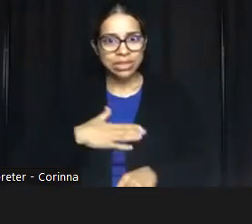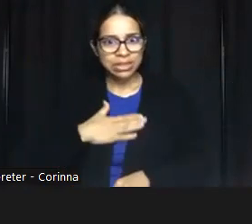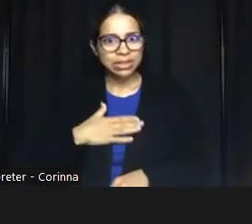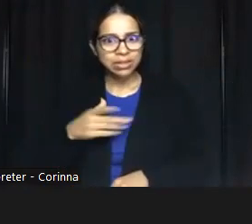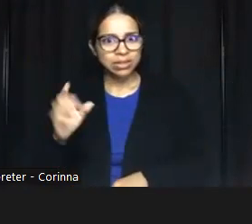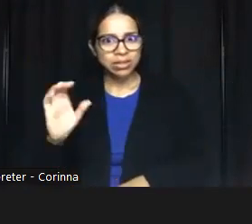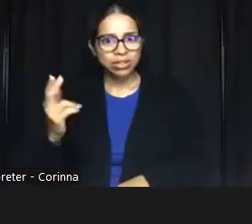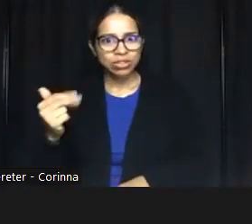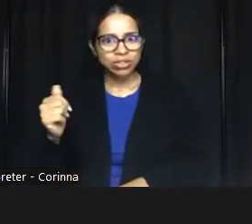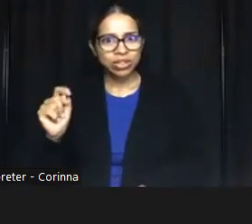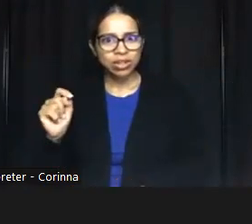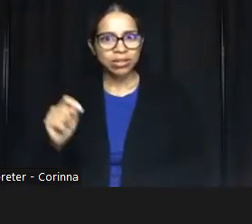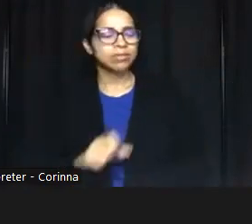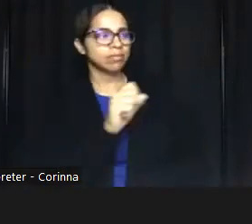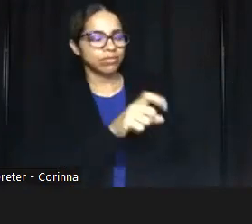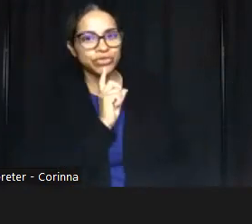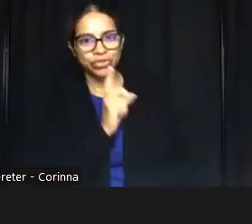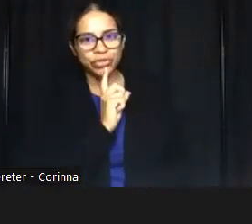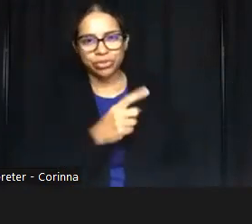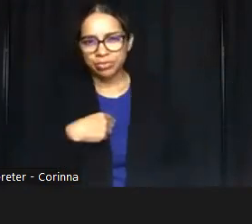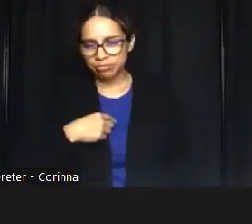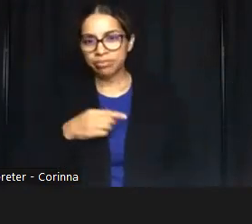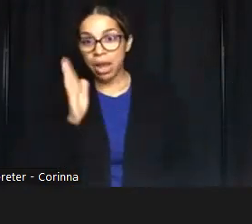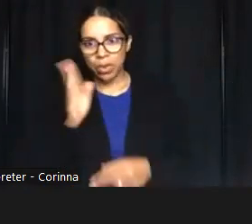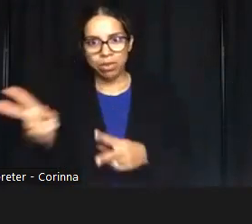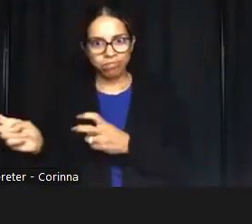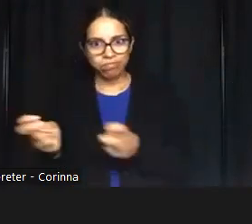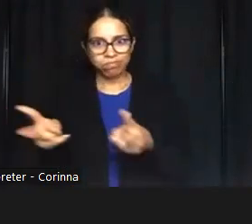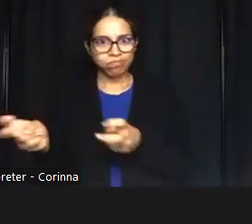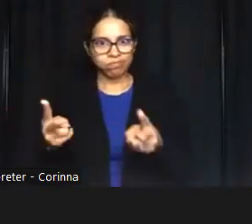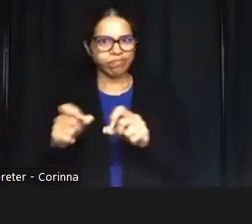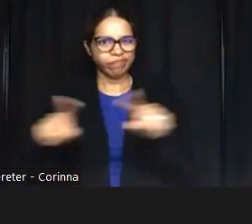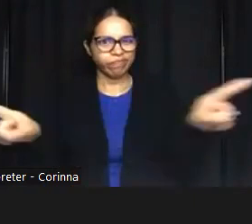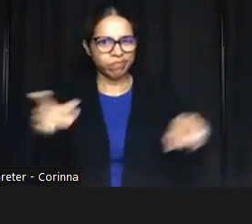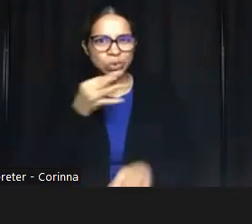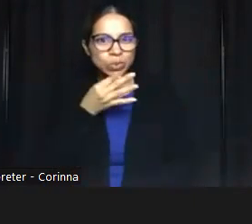Absolutely. I'm getting some links now, and look out for those in a second.